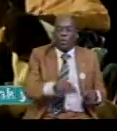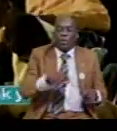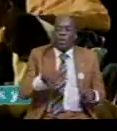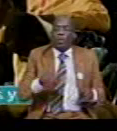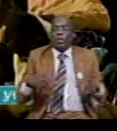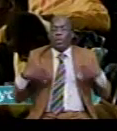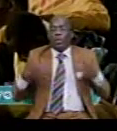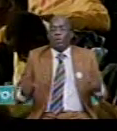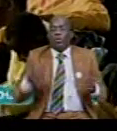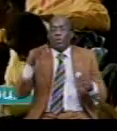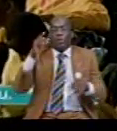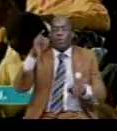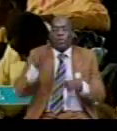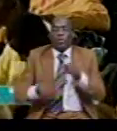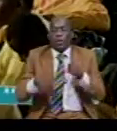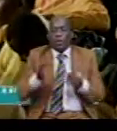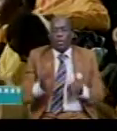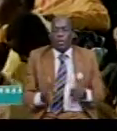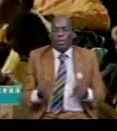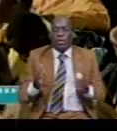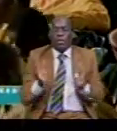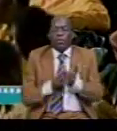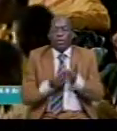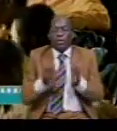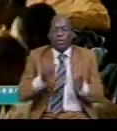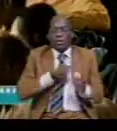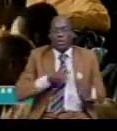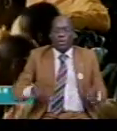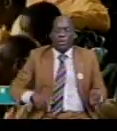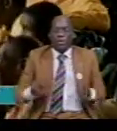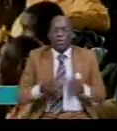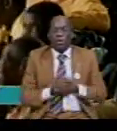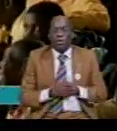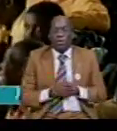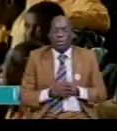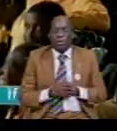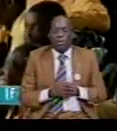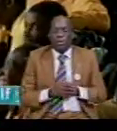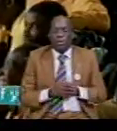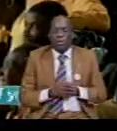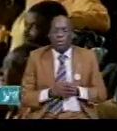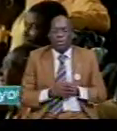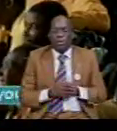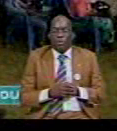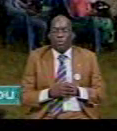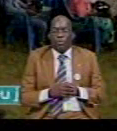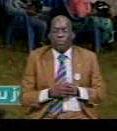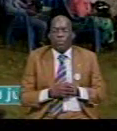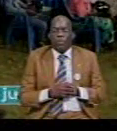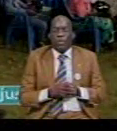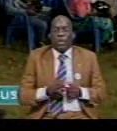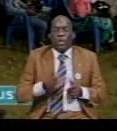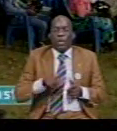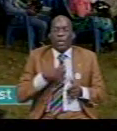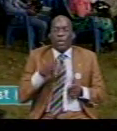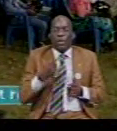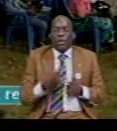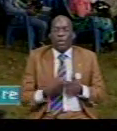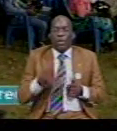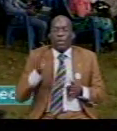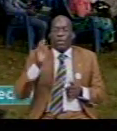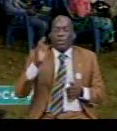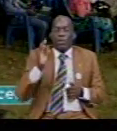Finally, praise the Lord. Praise the Lord. Let's listen to the next testifier. So now